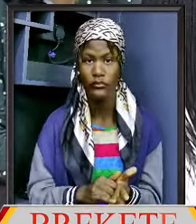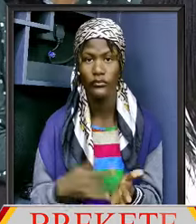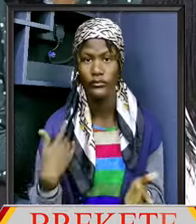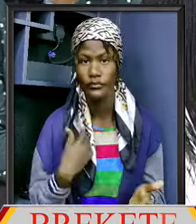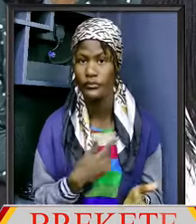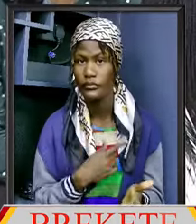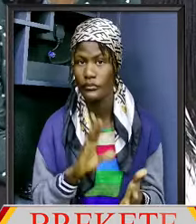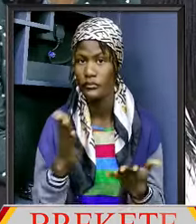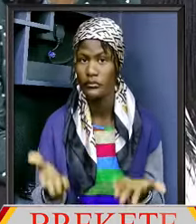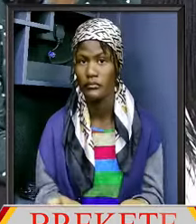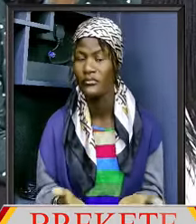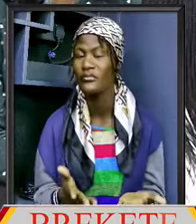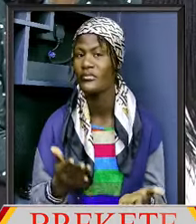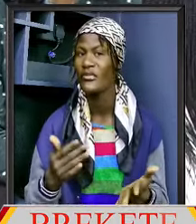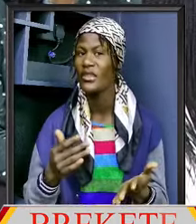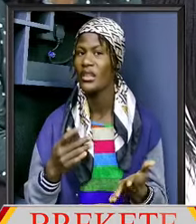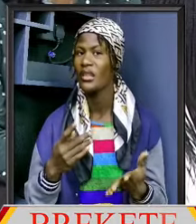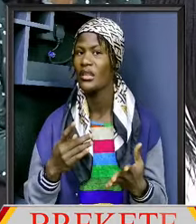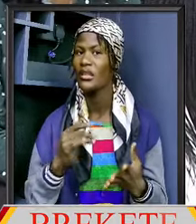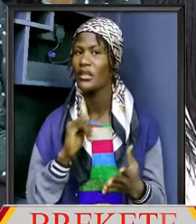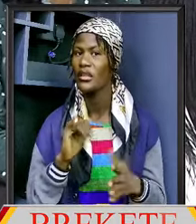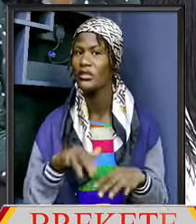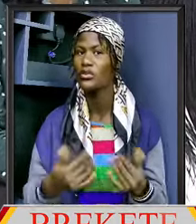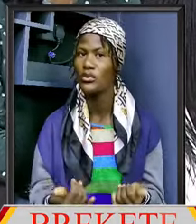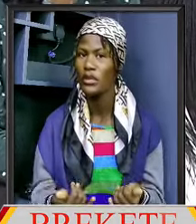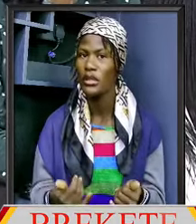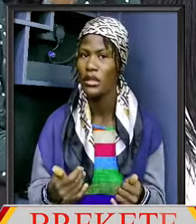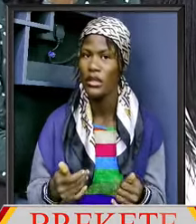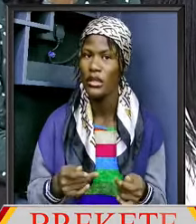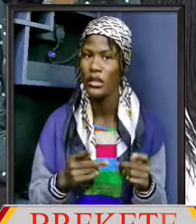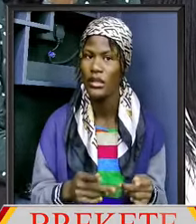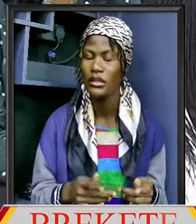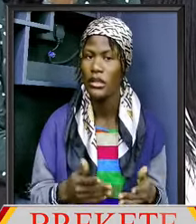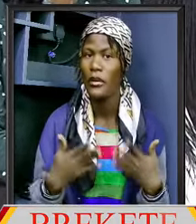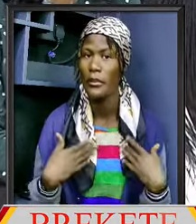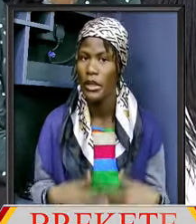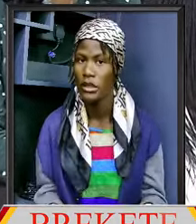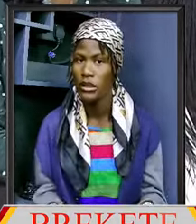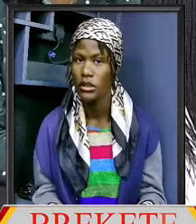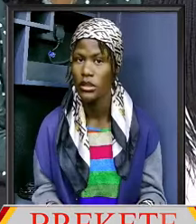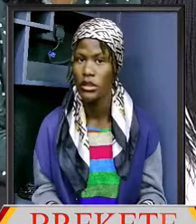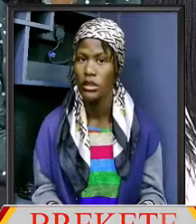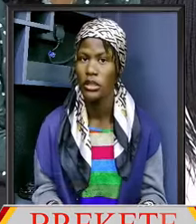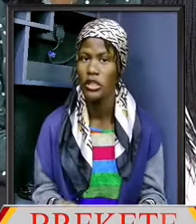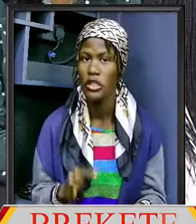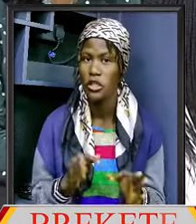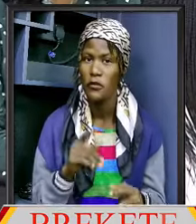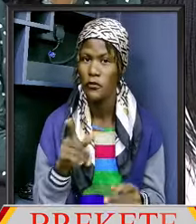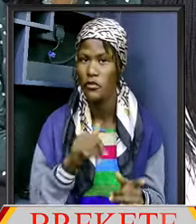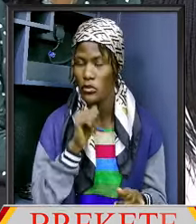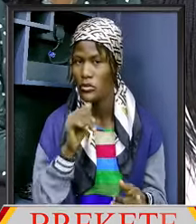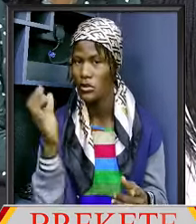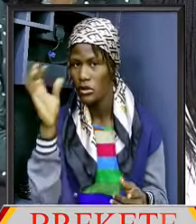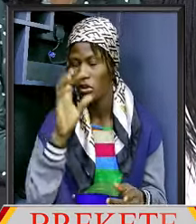where did the test body? You get what you go look for. If you know, see, run over.